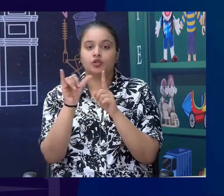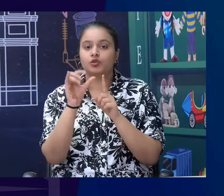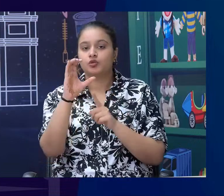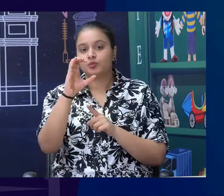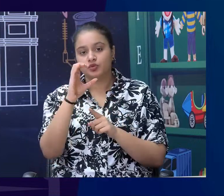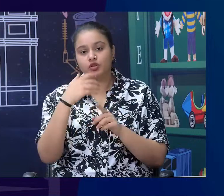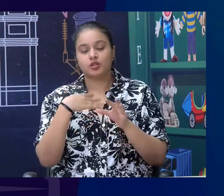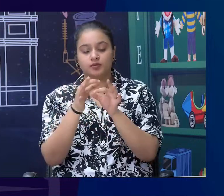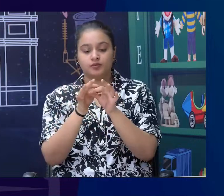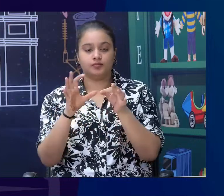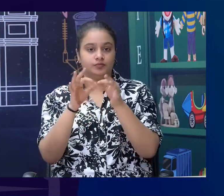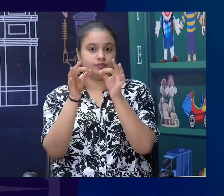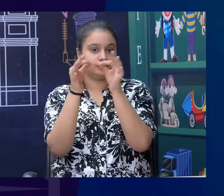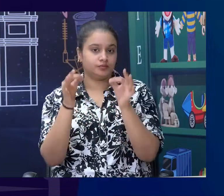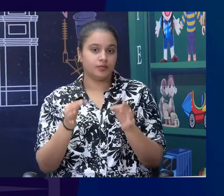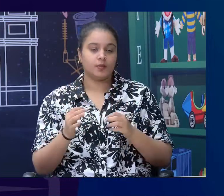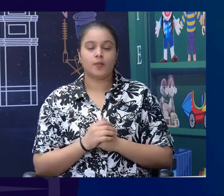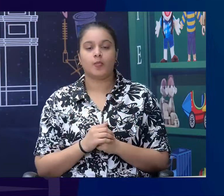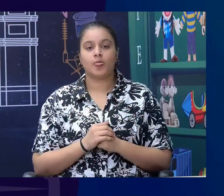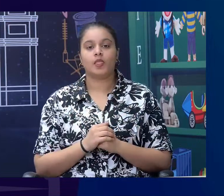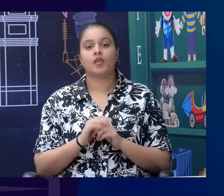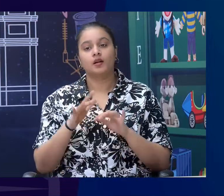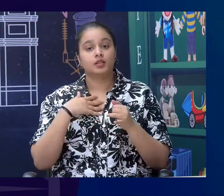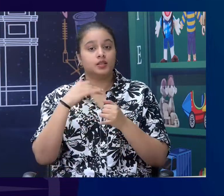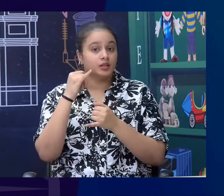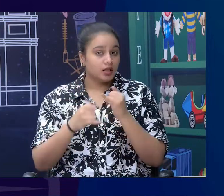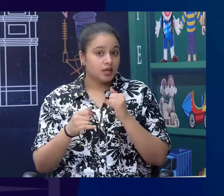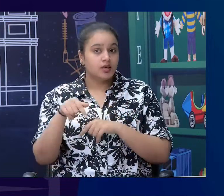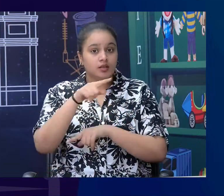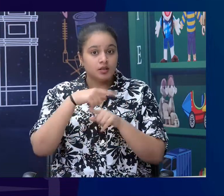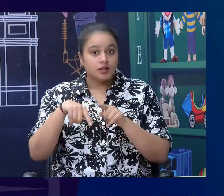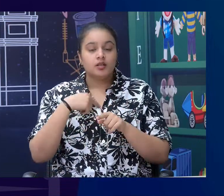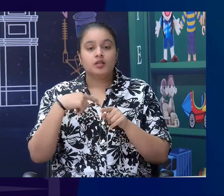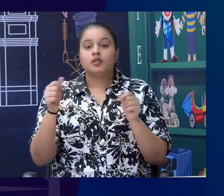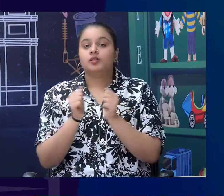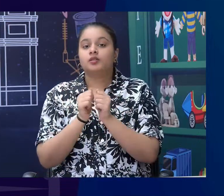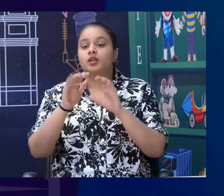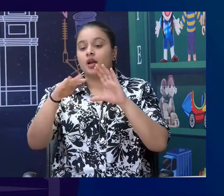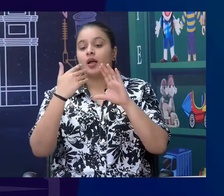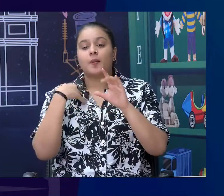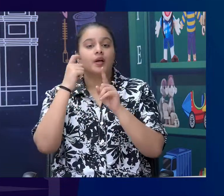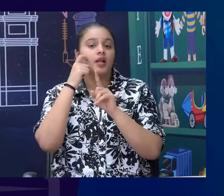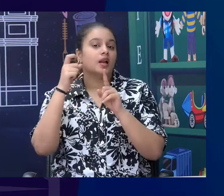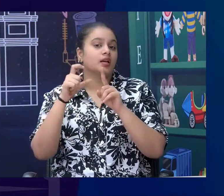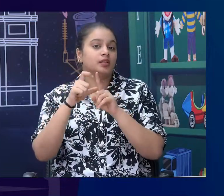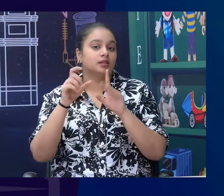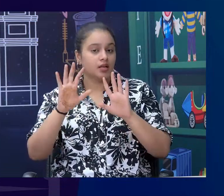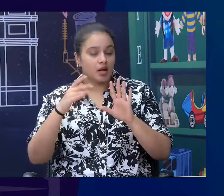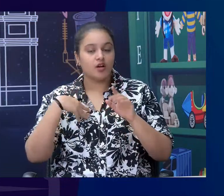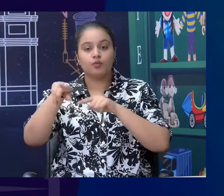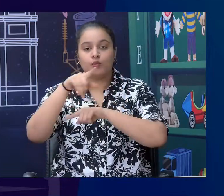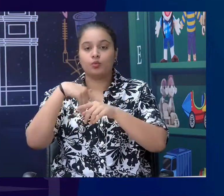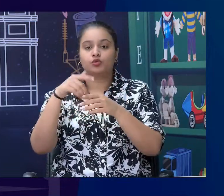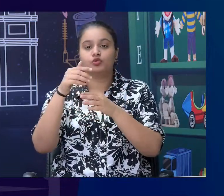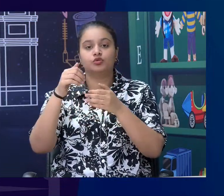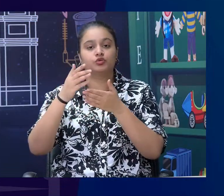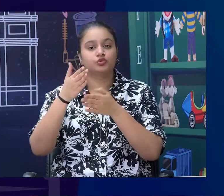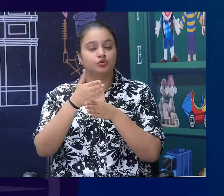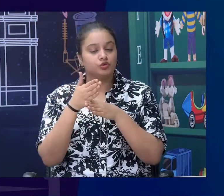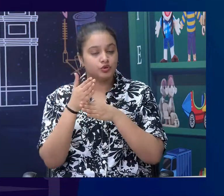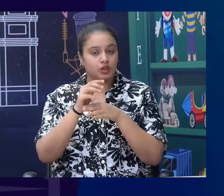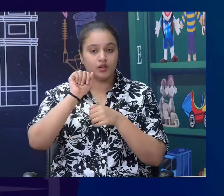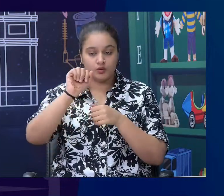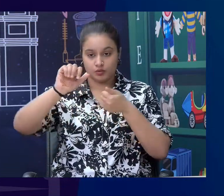channel NCERT Official. And last but not the least, we have a dedicated email ID for you on which you can share your feedback with